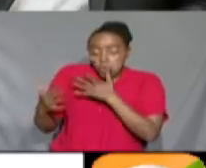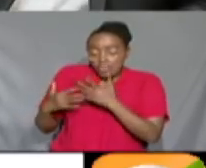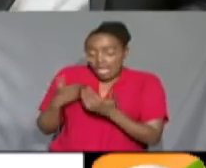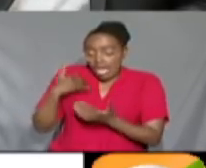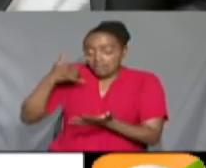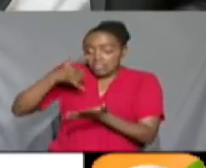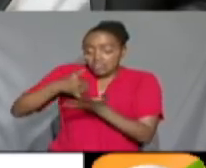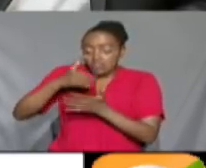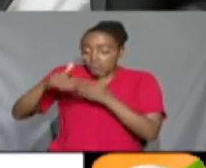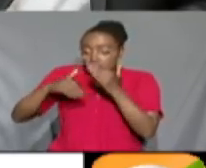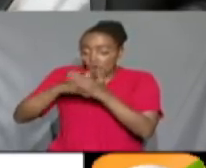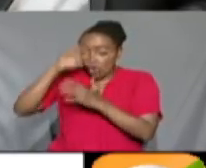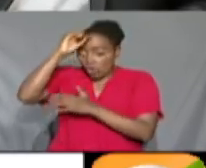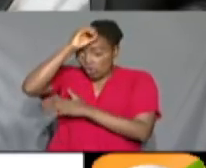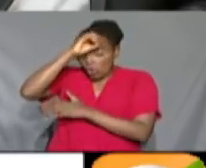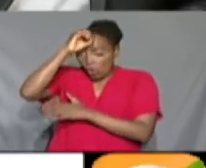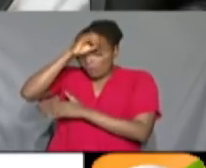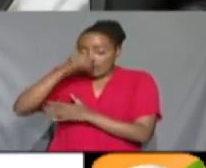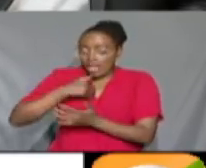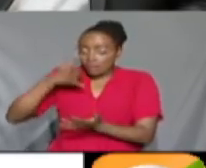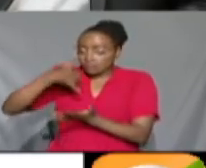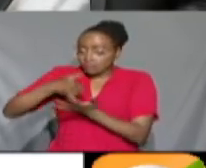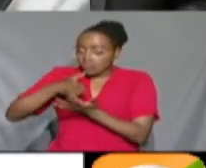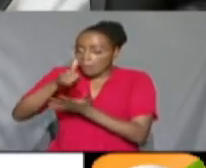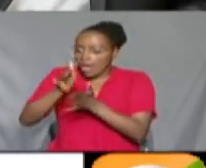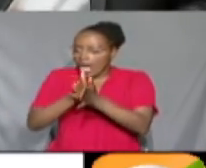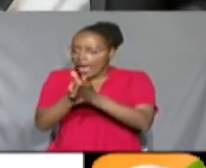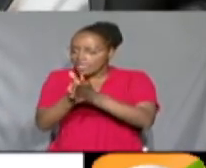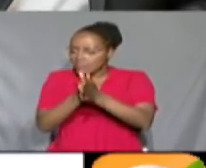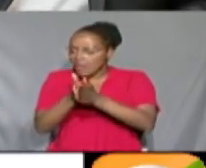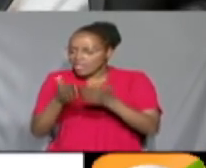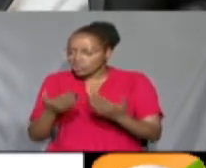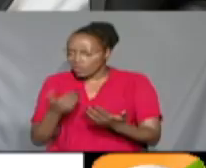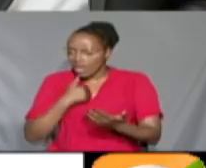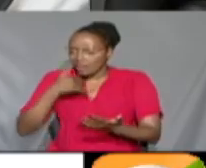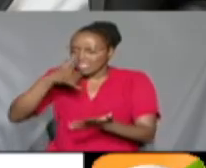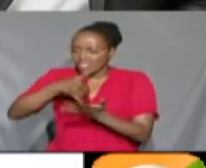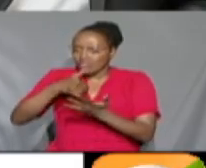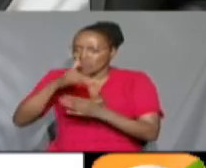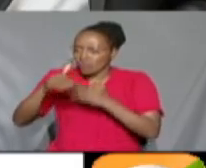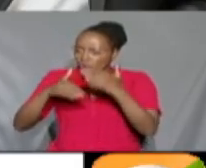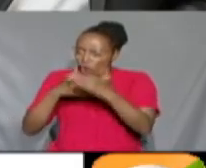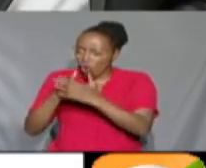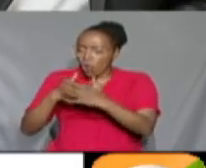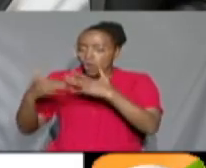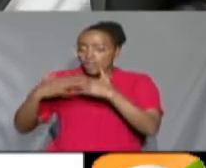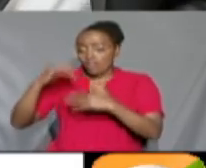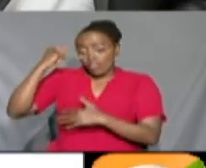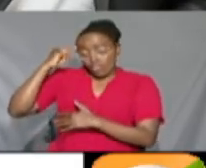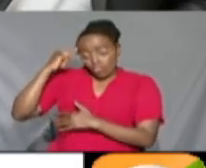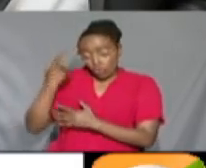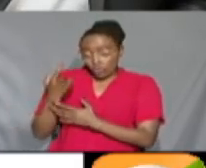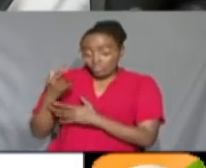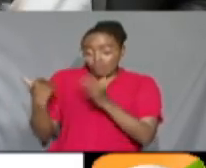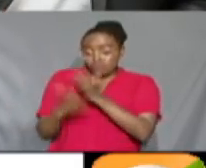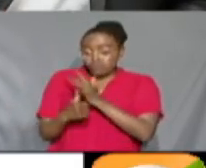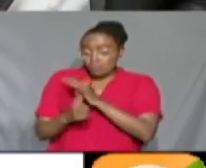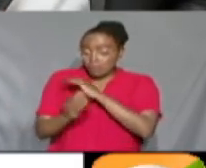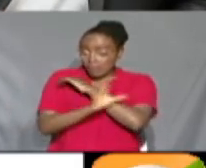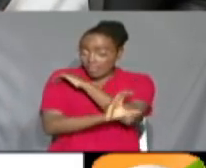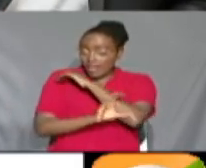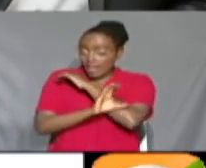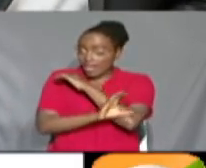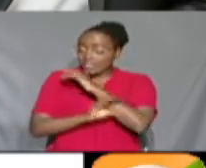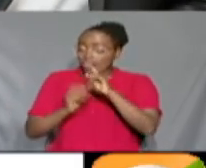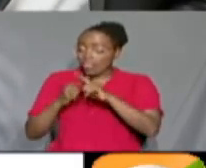all their views, whether they have captured their aspirations, whether it has captured what they thought ails the country. Then from there, we